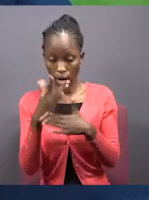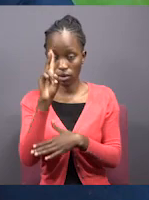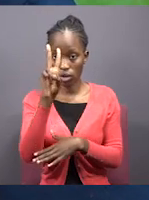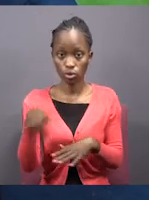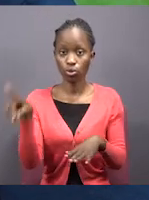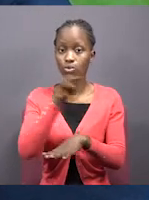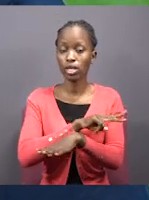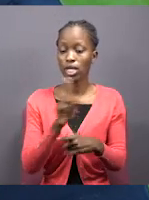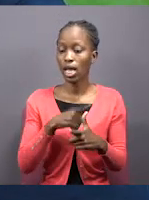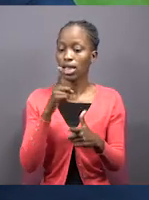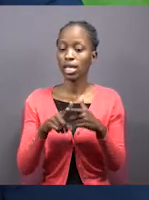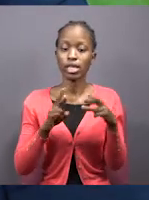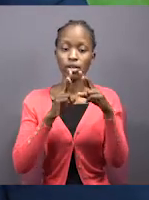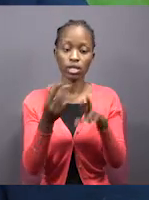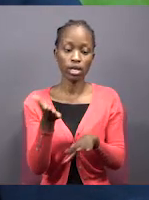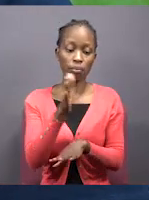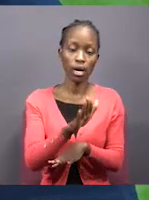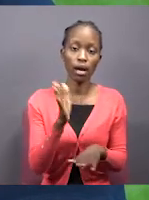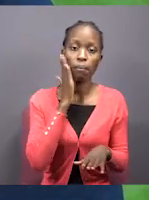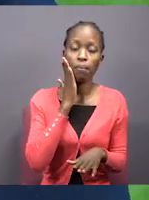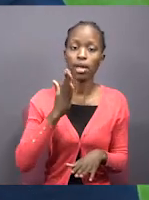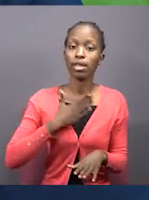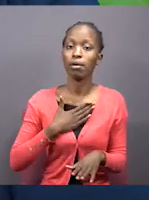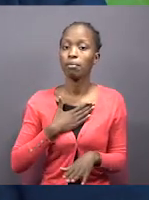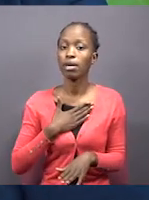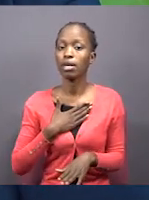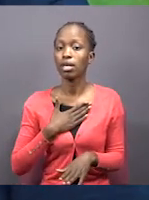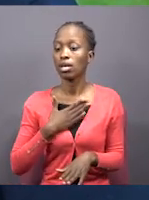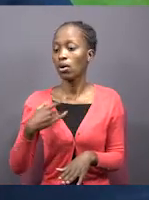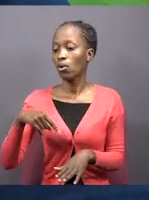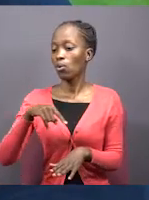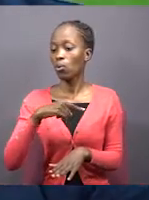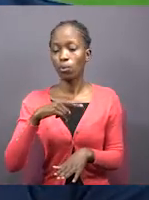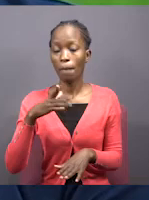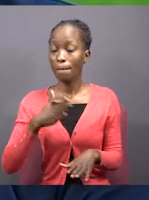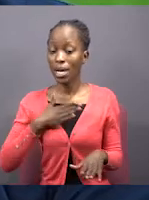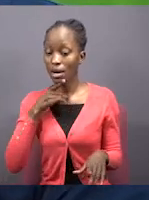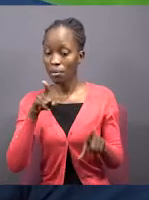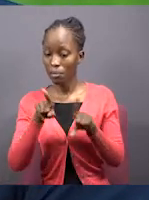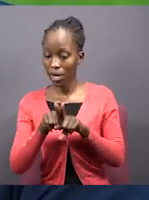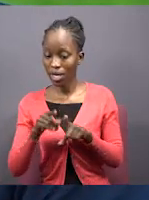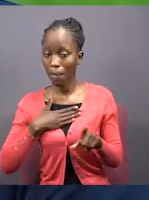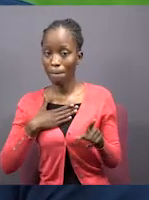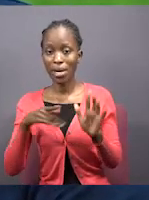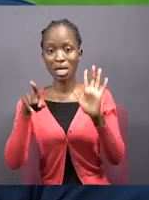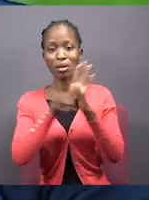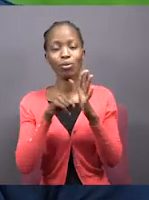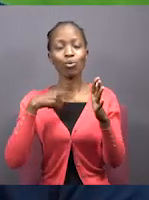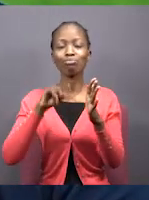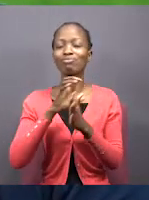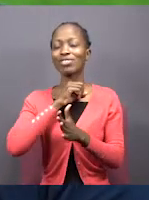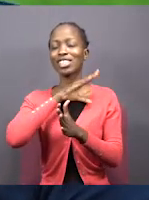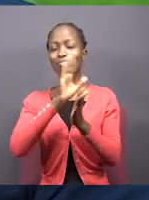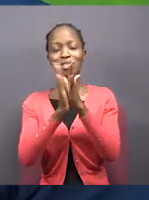all negative. We shouted, we celebrated, we praised the Lord. So, boys and girls, if you're going